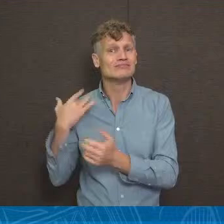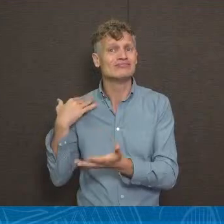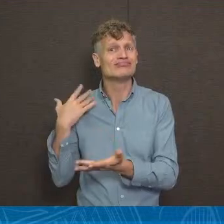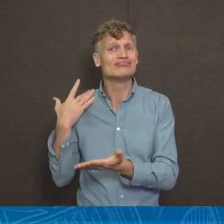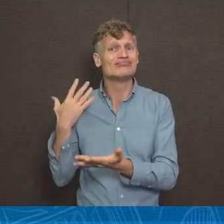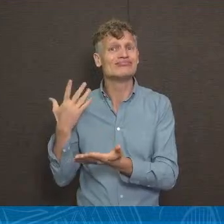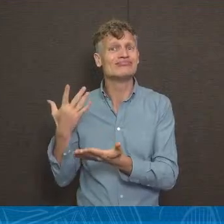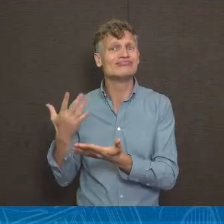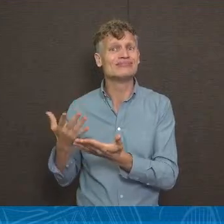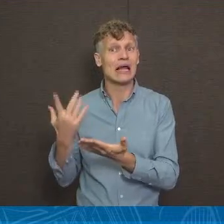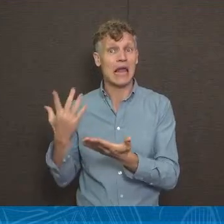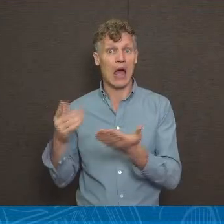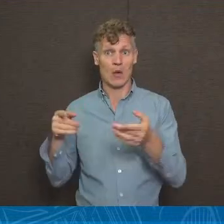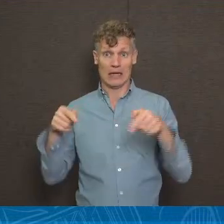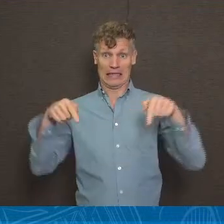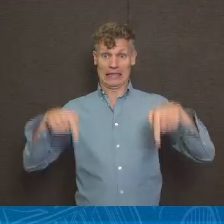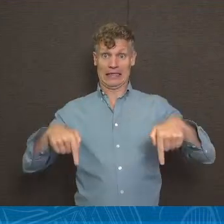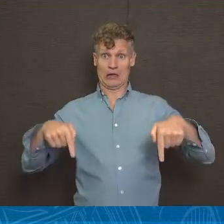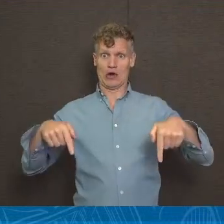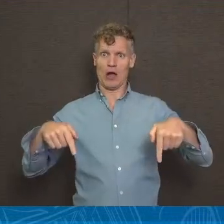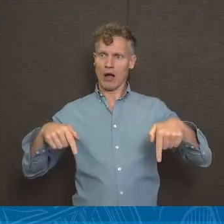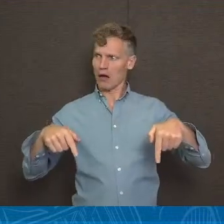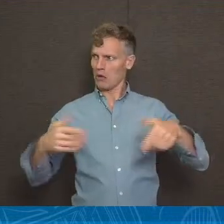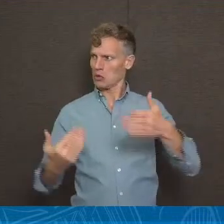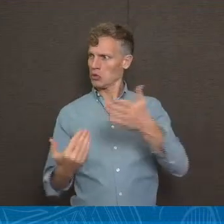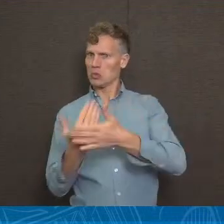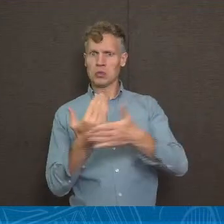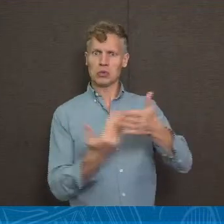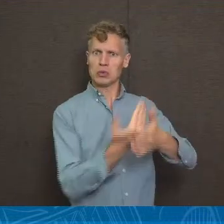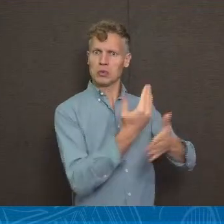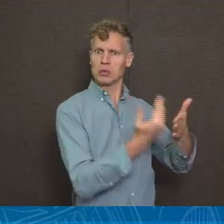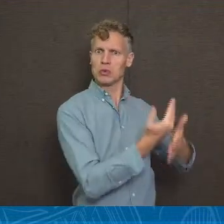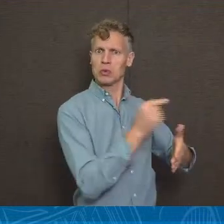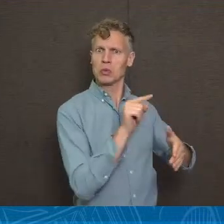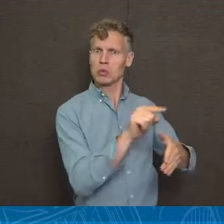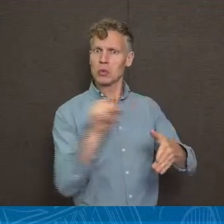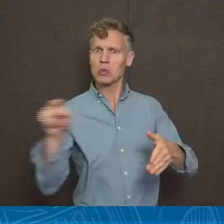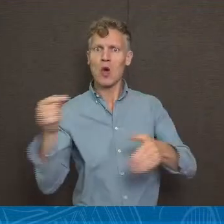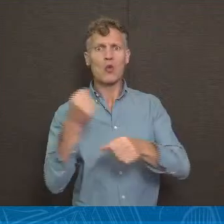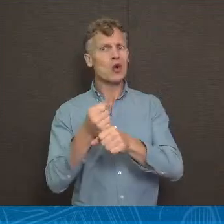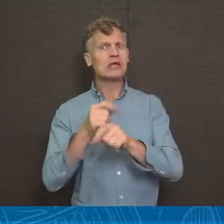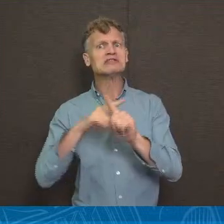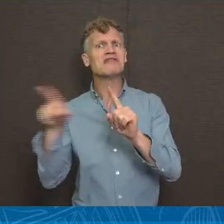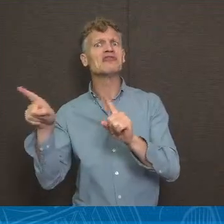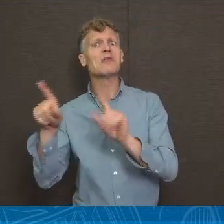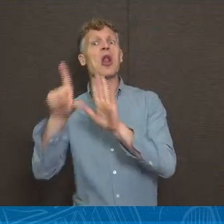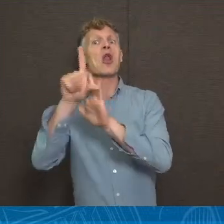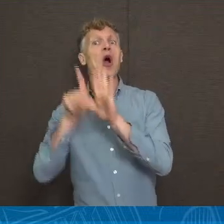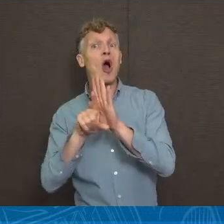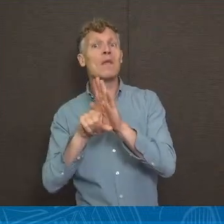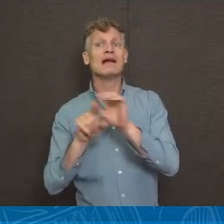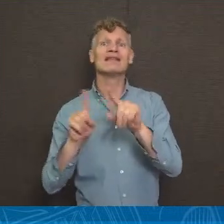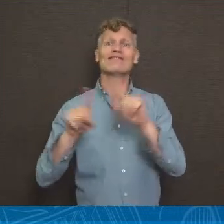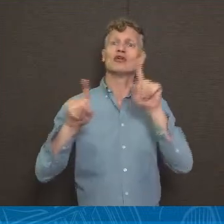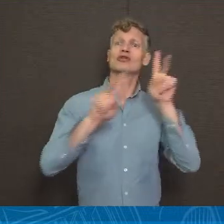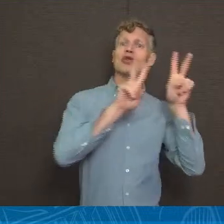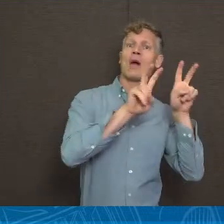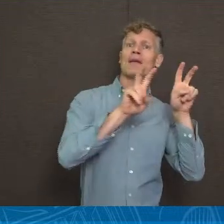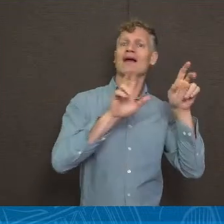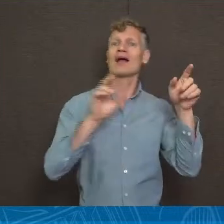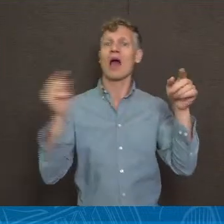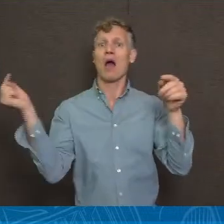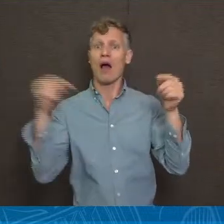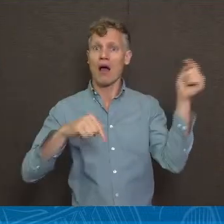think the scope is broadening, and the interest and probably the relevance as well of disaster risk